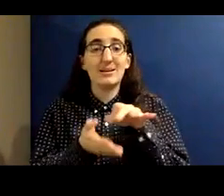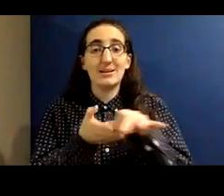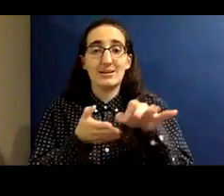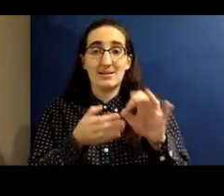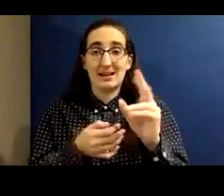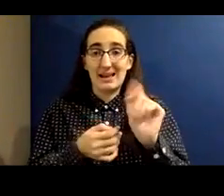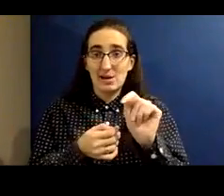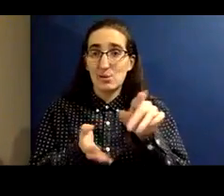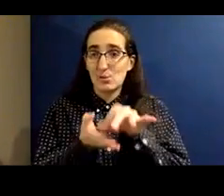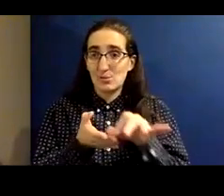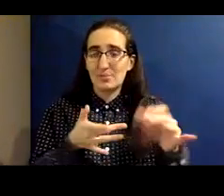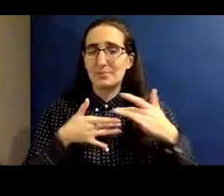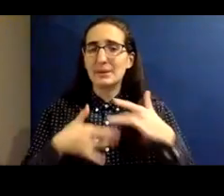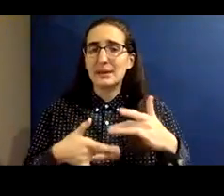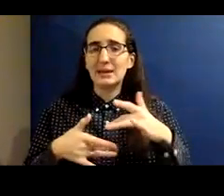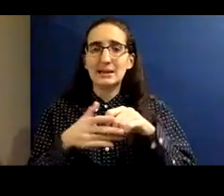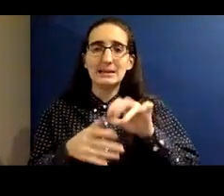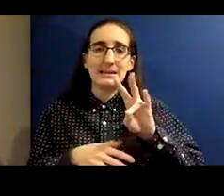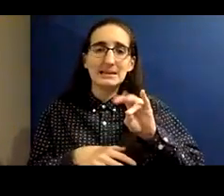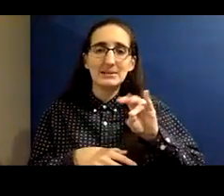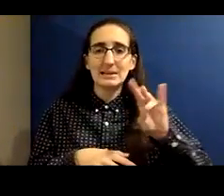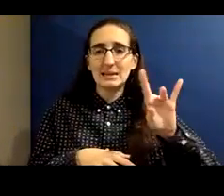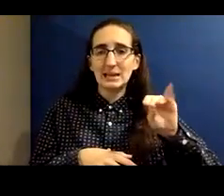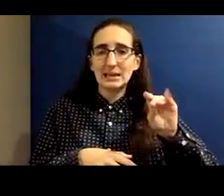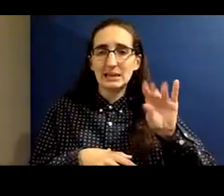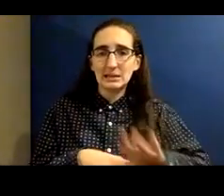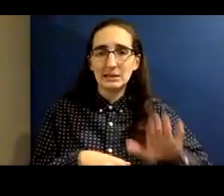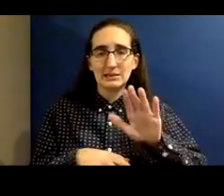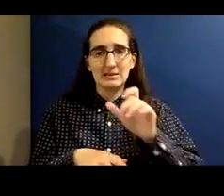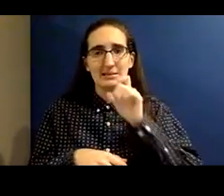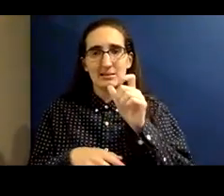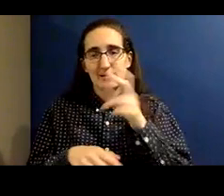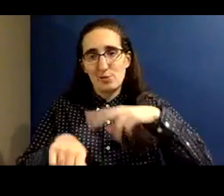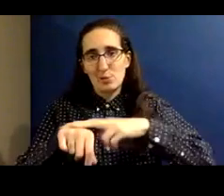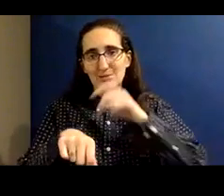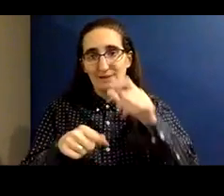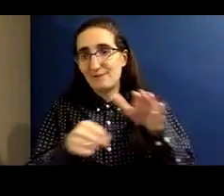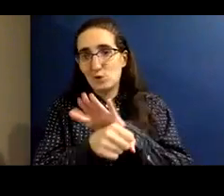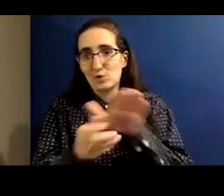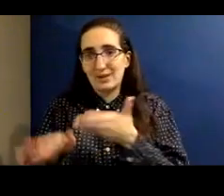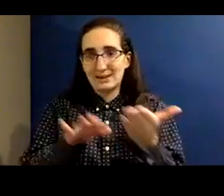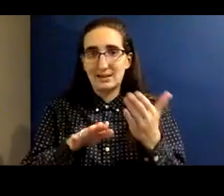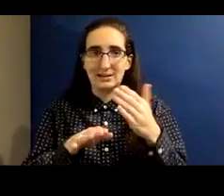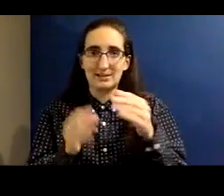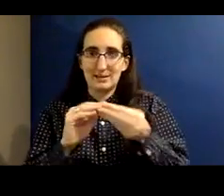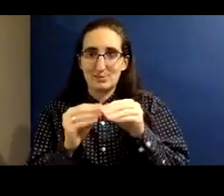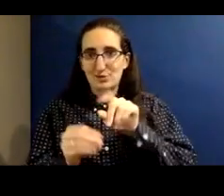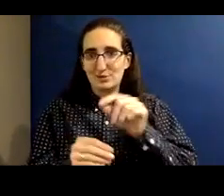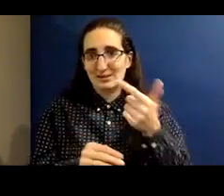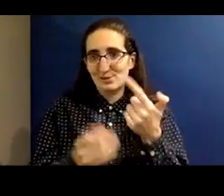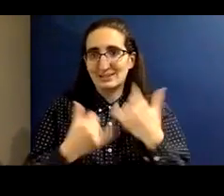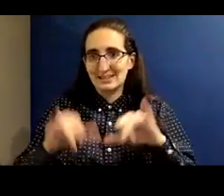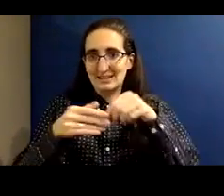are usually in the 70s and 80s. And we don't have, of course, full fatality data for 2021 yet, because we're still